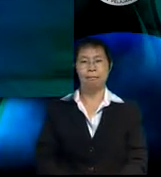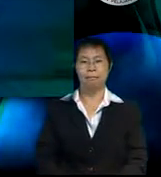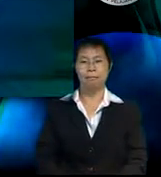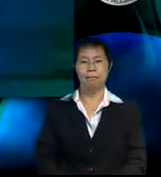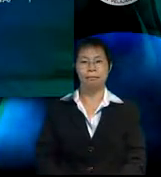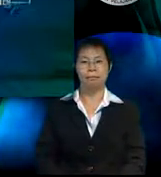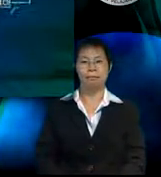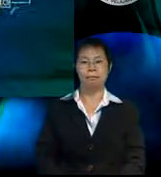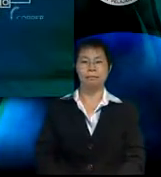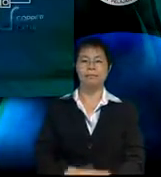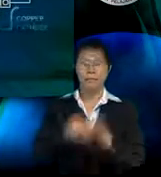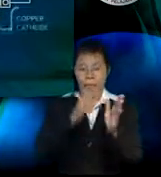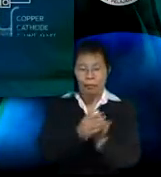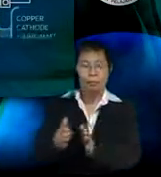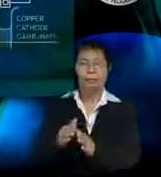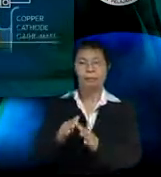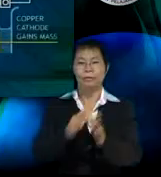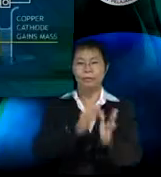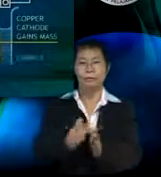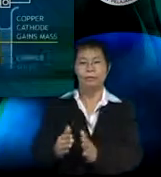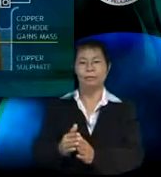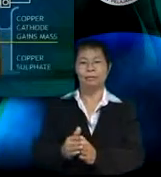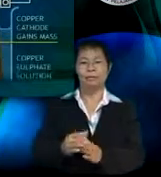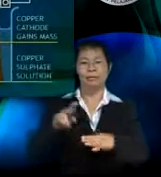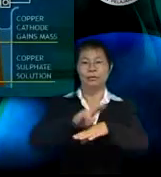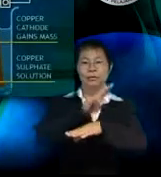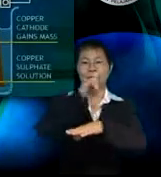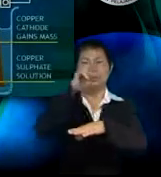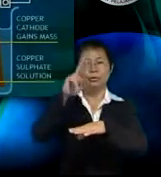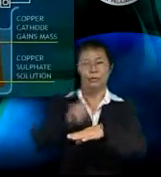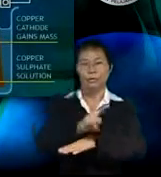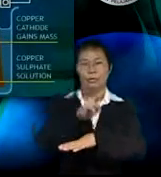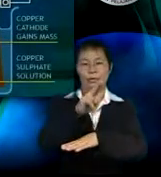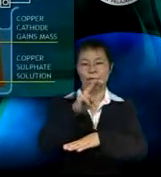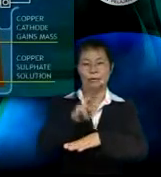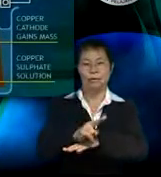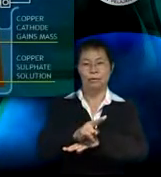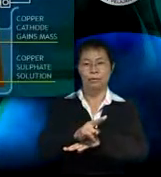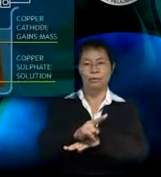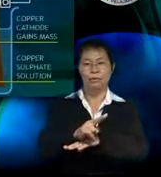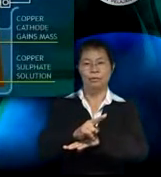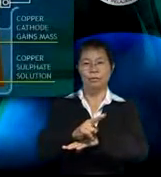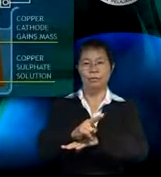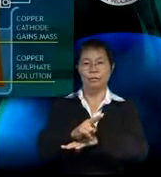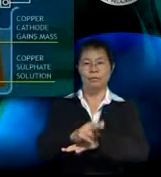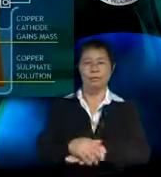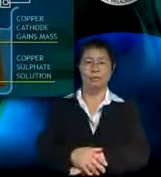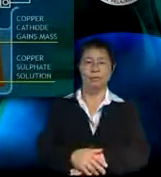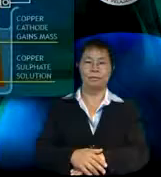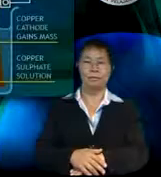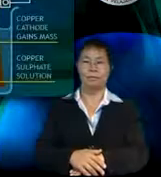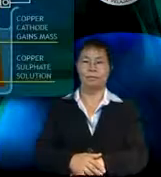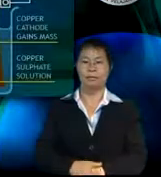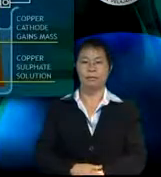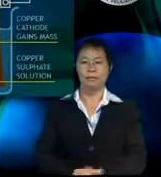Set up this apparatus using the copper with the plus mark as the anode and the